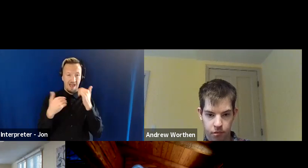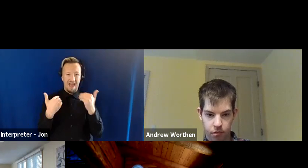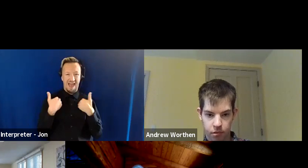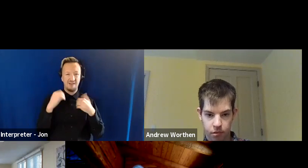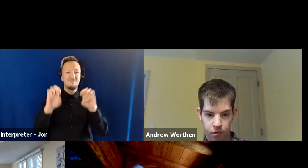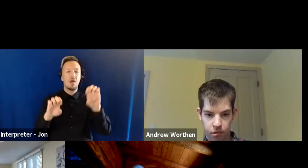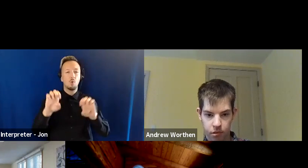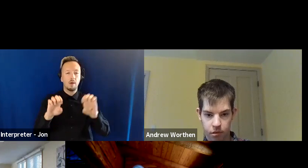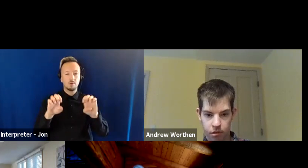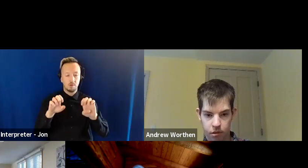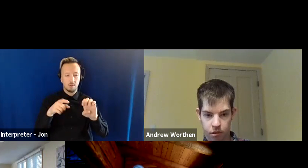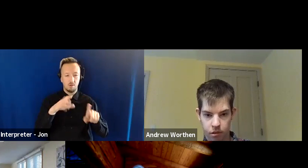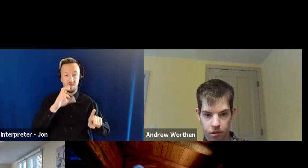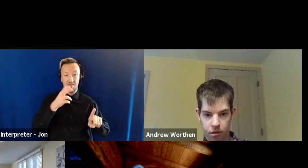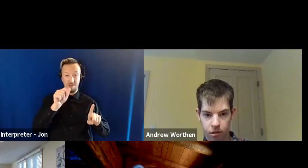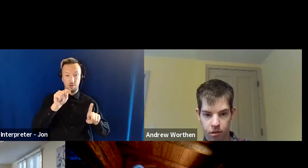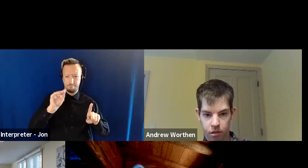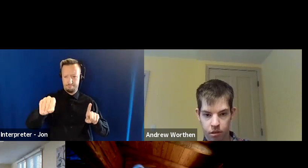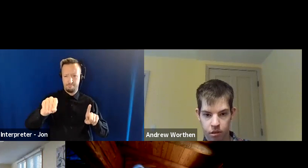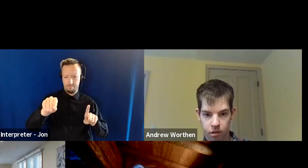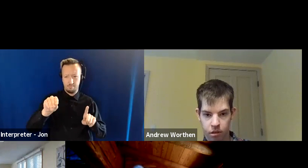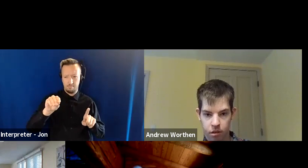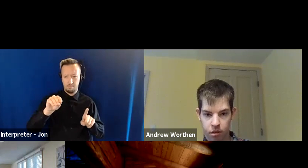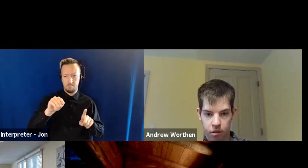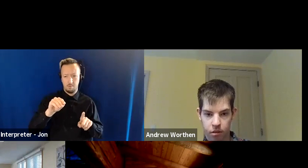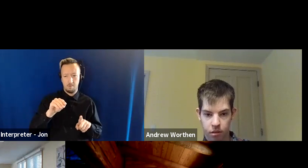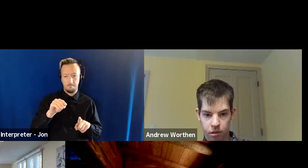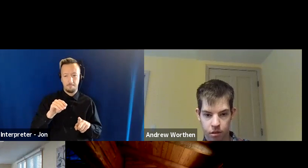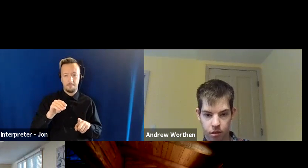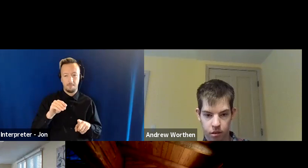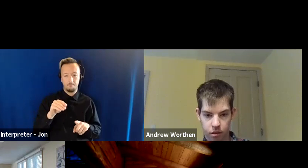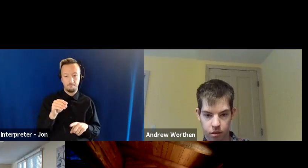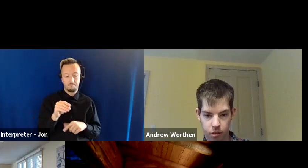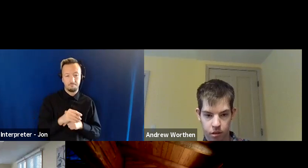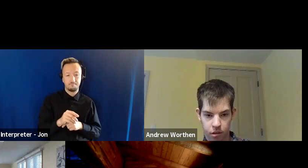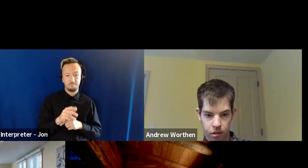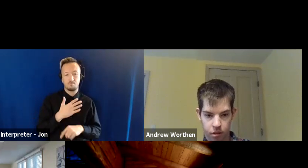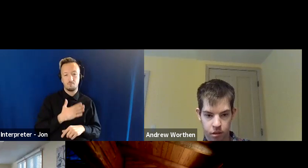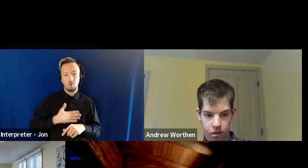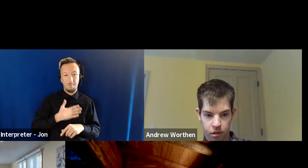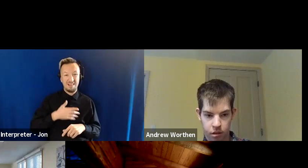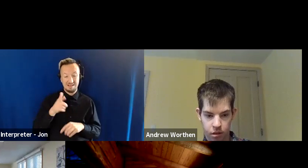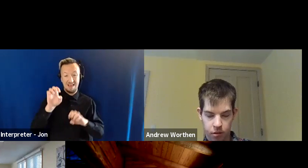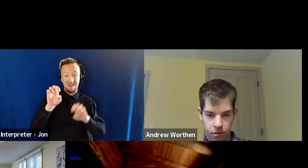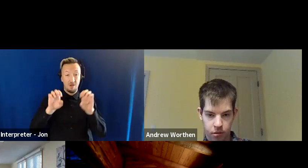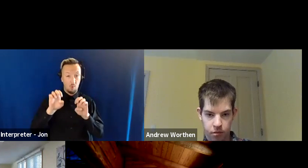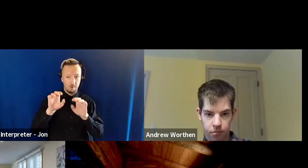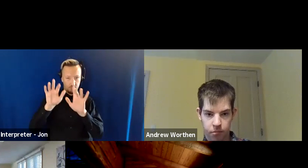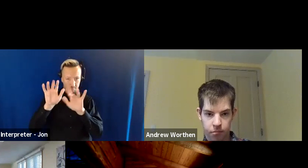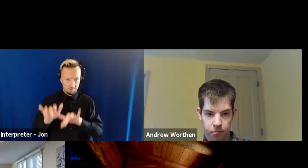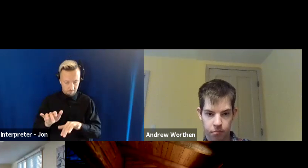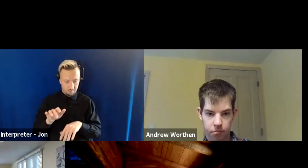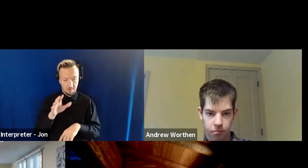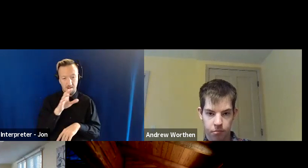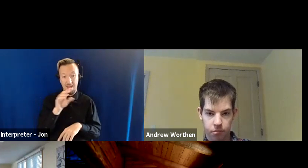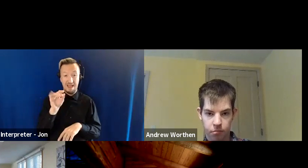chat. I believe Sarah will be putting that in chat for us. I do want to remind you to fill out that evaluation. And if you don't have time to do it